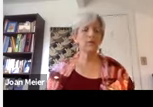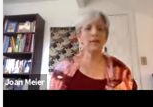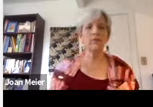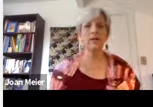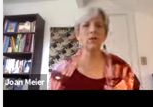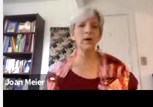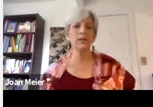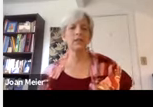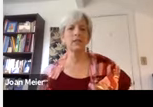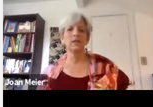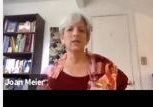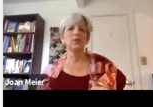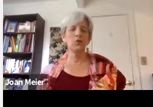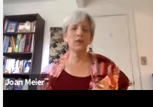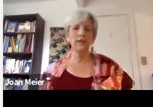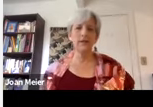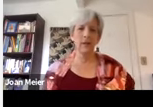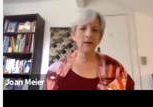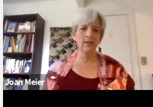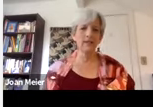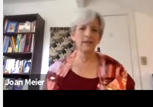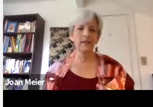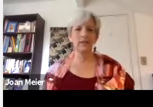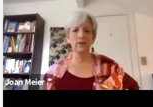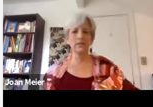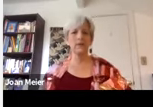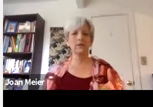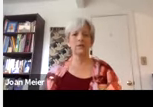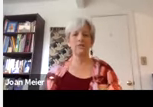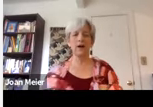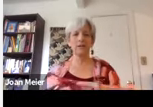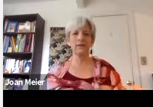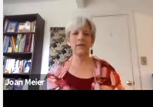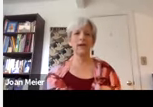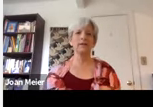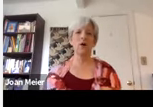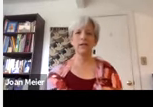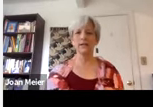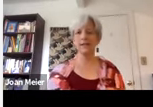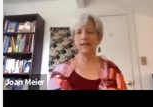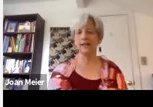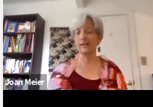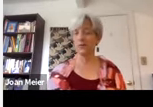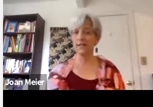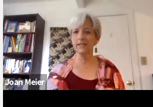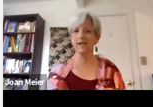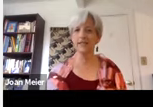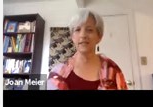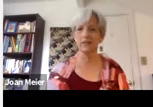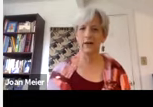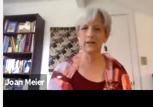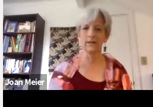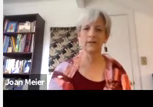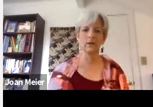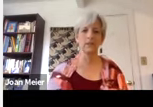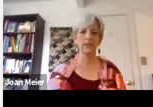First, we found that when courts do believe that a parent is an alienator, whether it's a mother or a father, that they lost custody at surprisingly